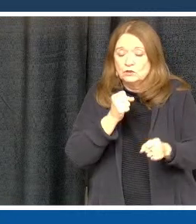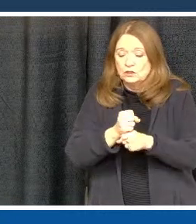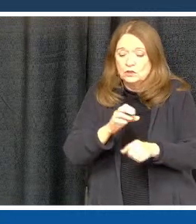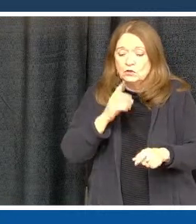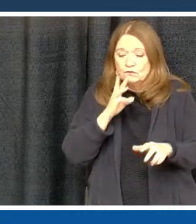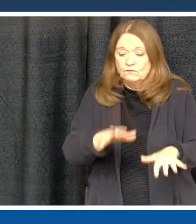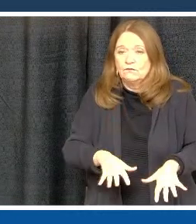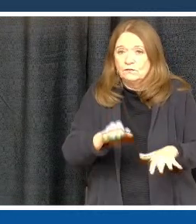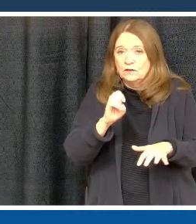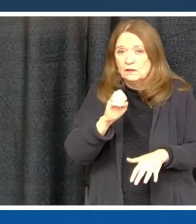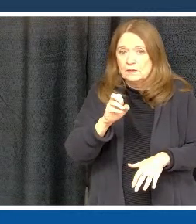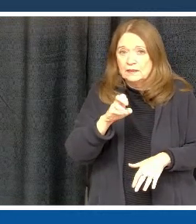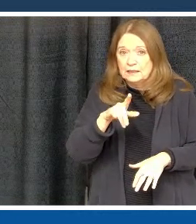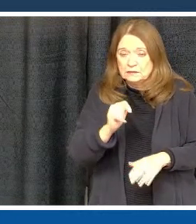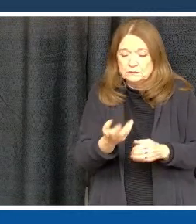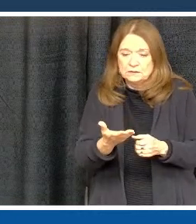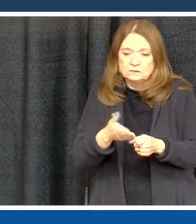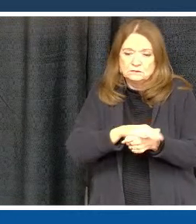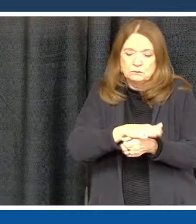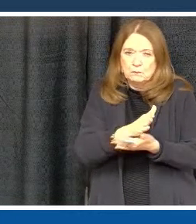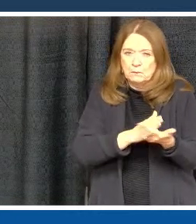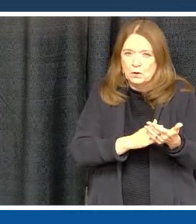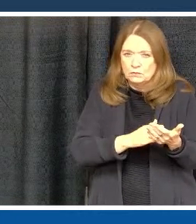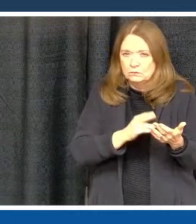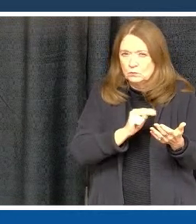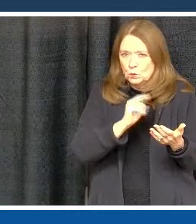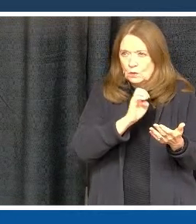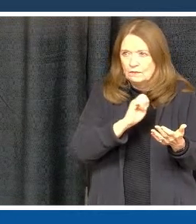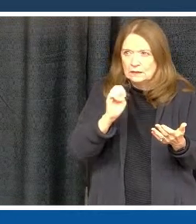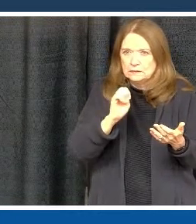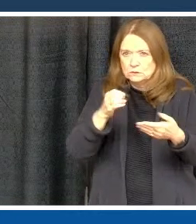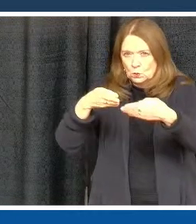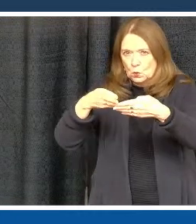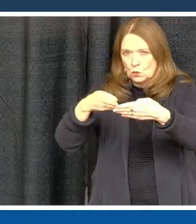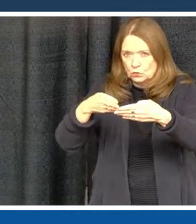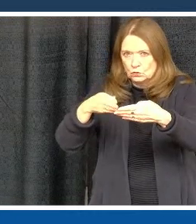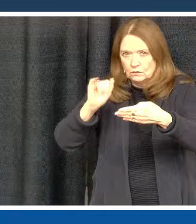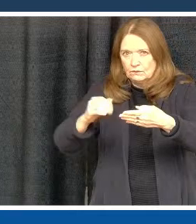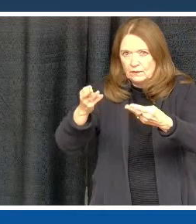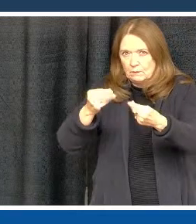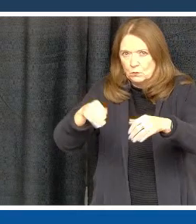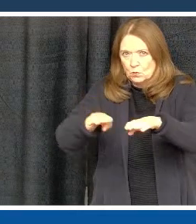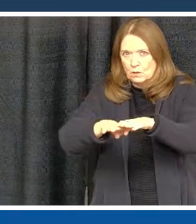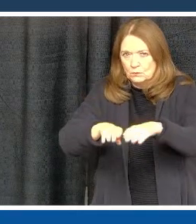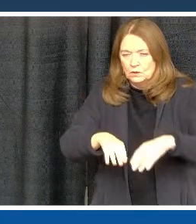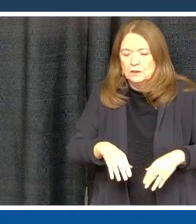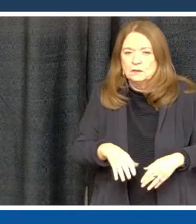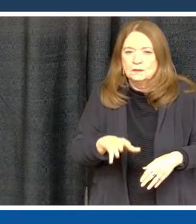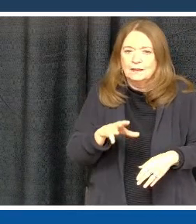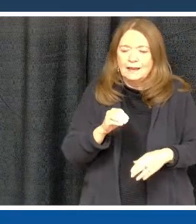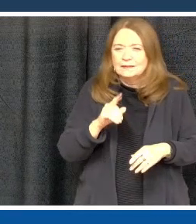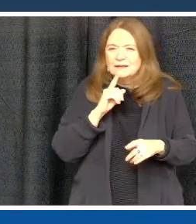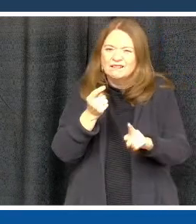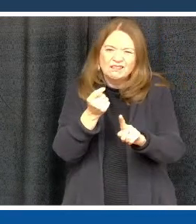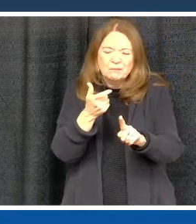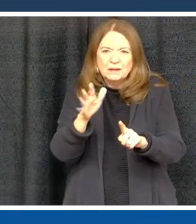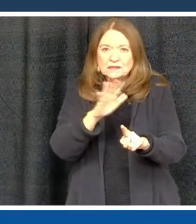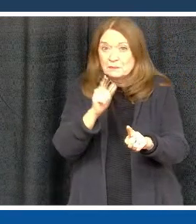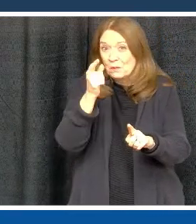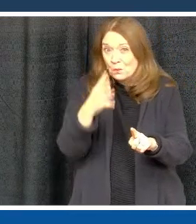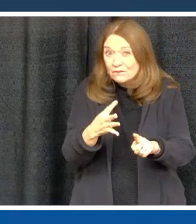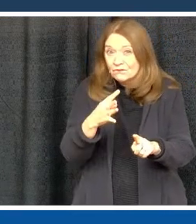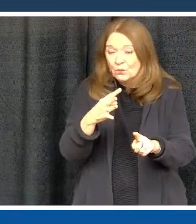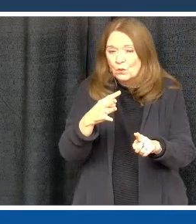that encumbers a portion of the property. It's on the northeast corner of the property. It eliminates about a quarter of the property